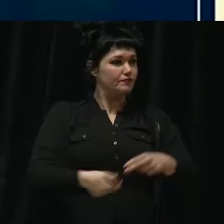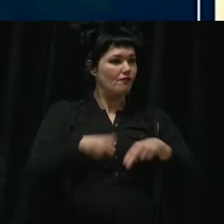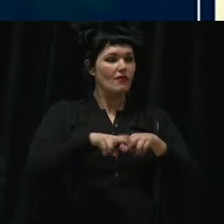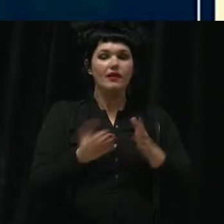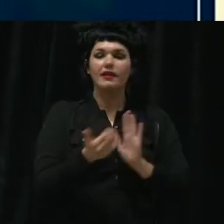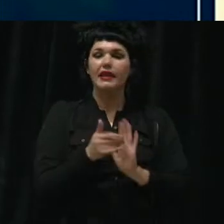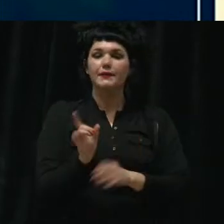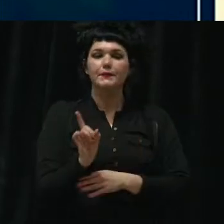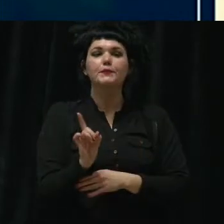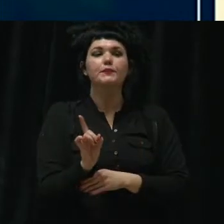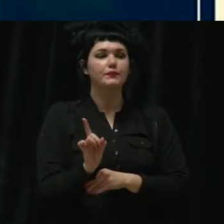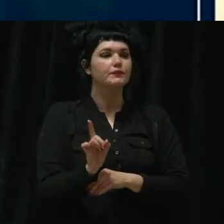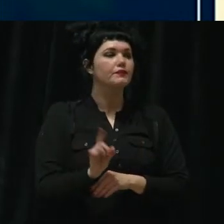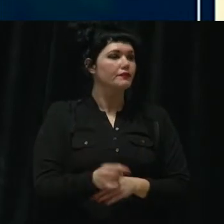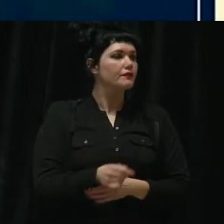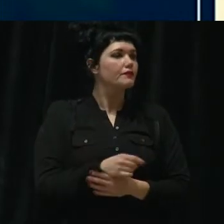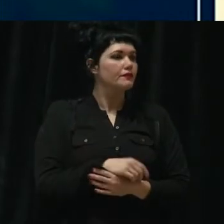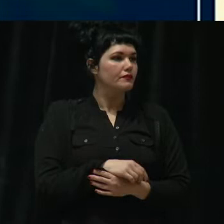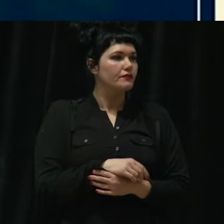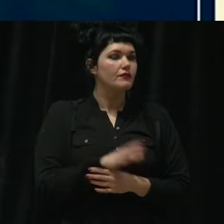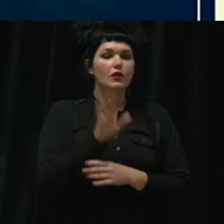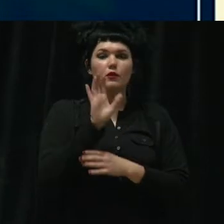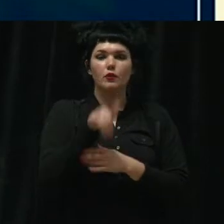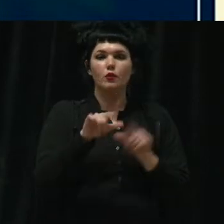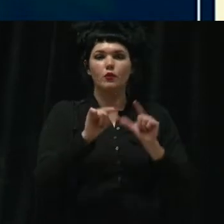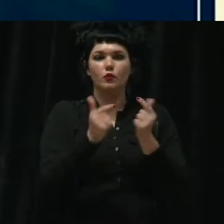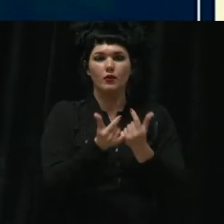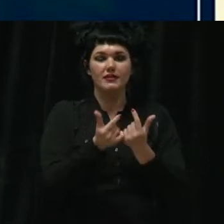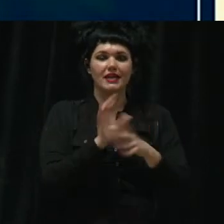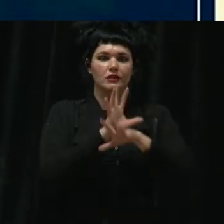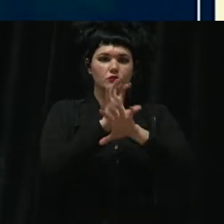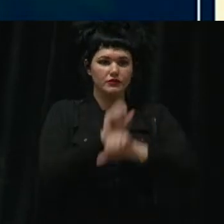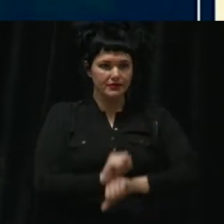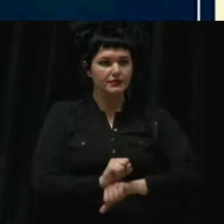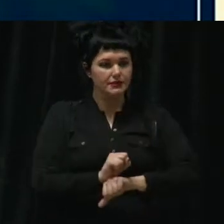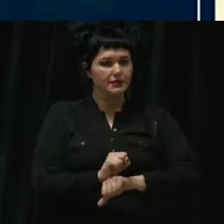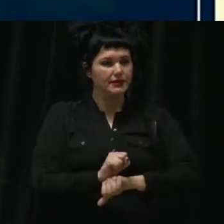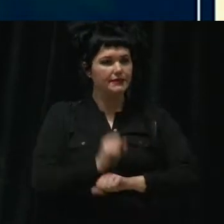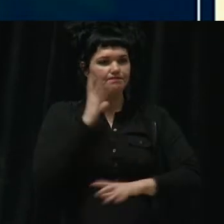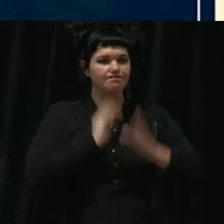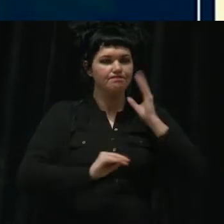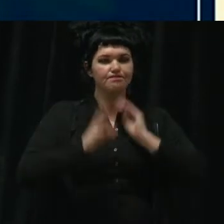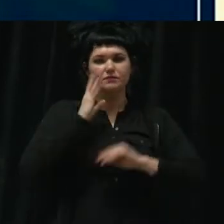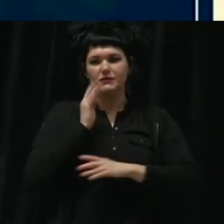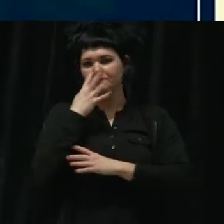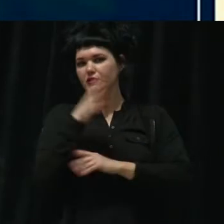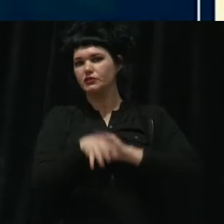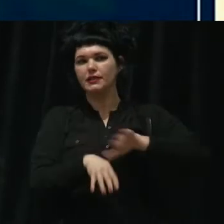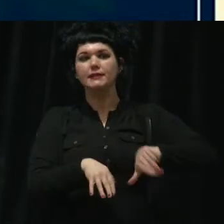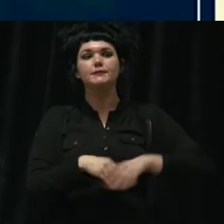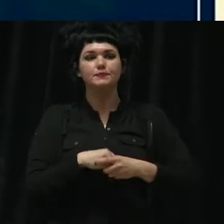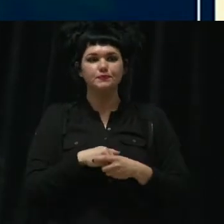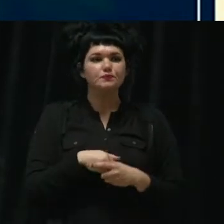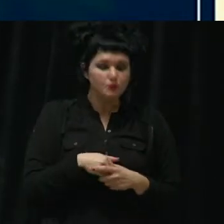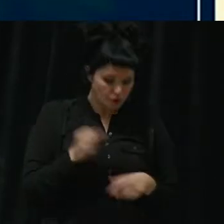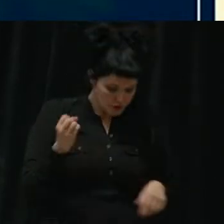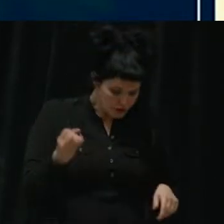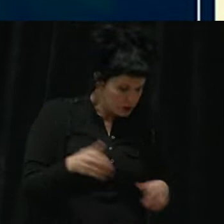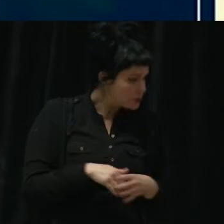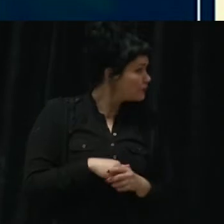again amongst the groups that have traditionally experienced as being marginalized.